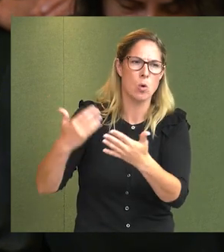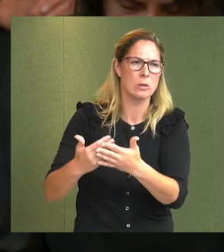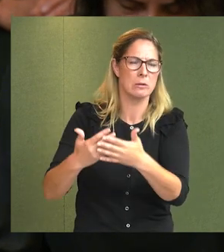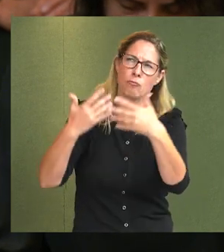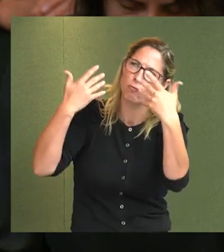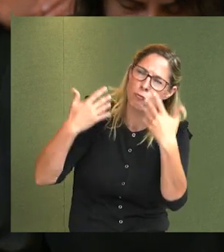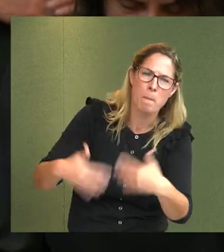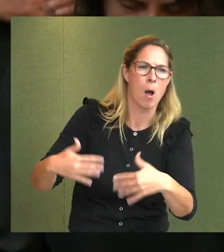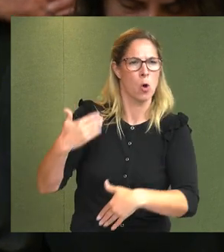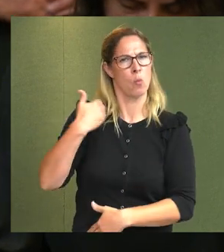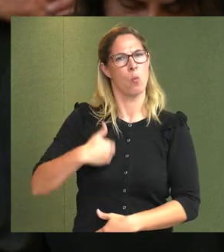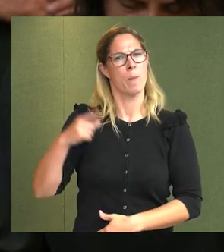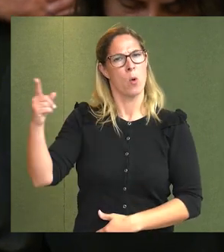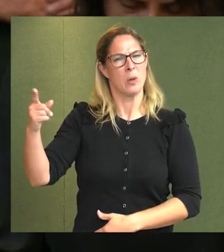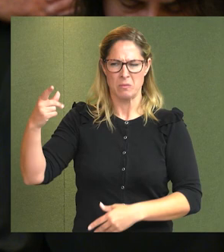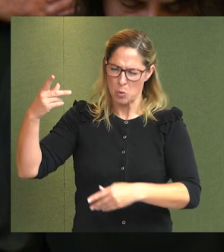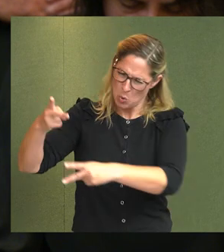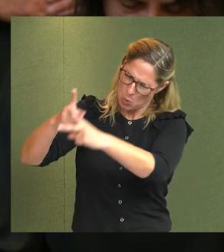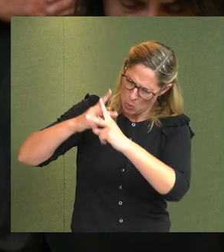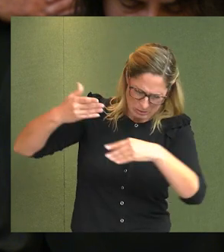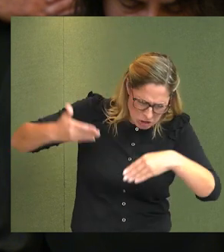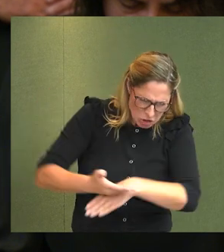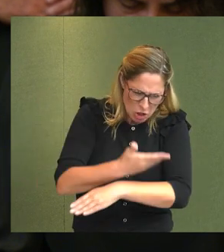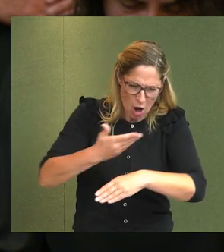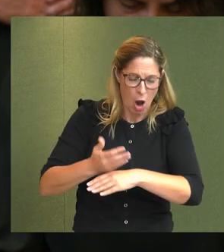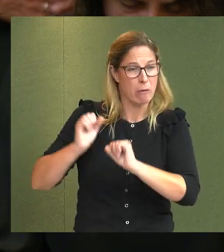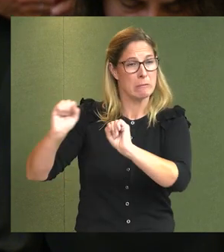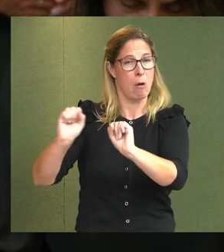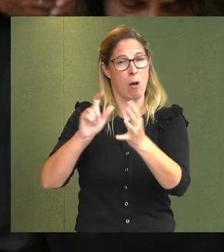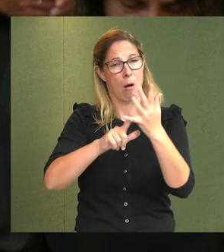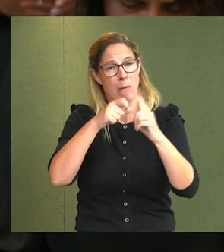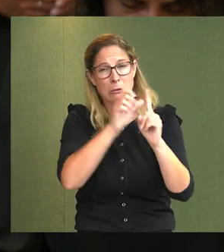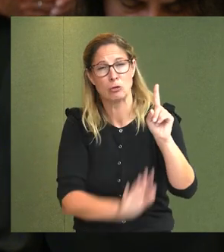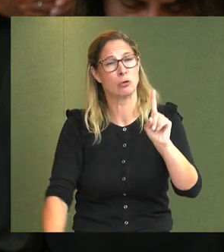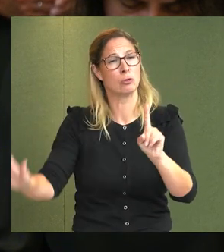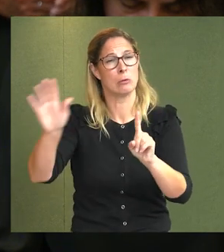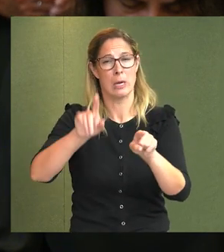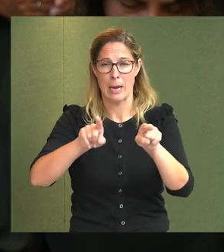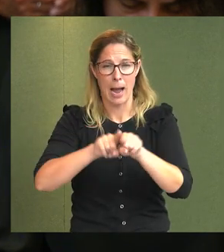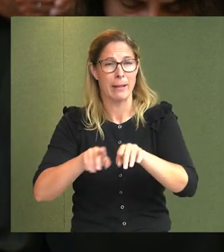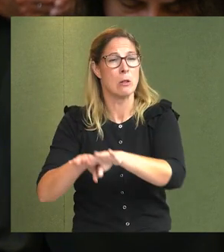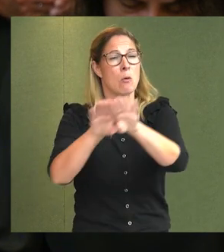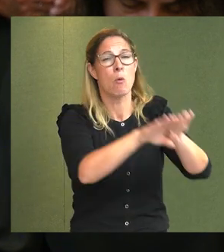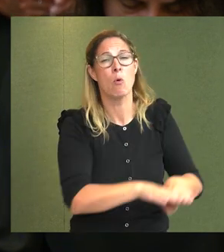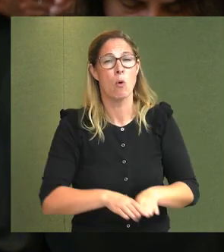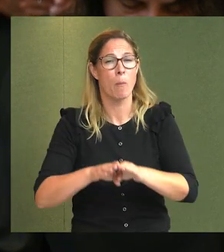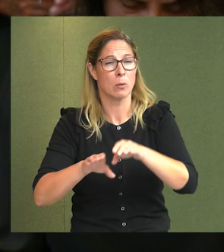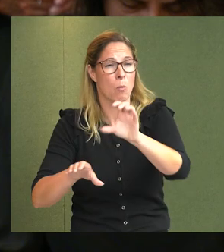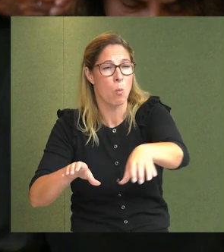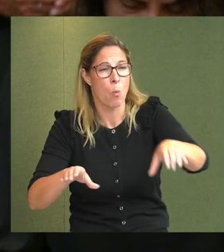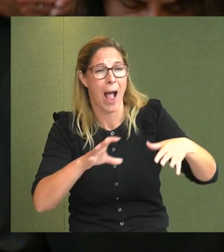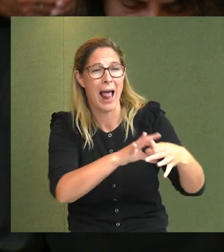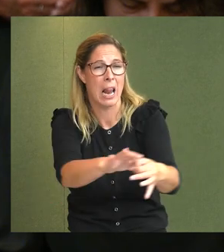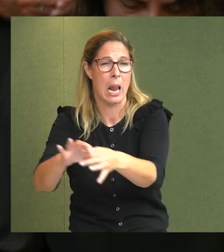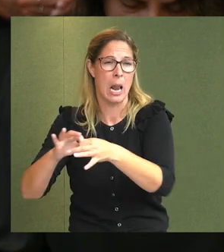country and the Commonwealth with loyalty and humility. She left a legacy that will live on long after and will always be